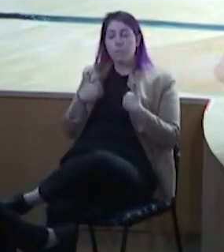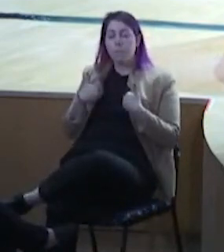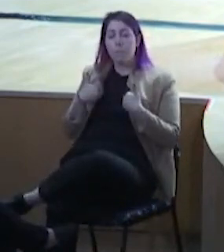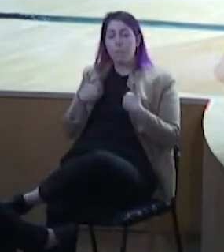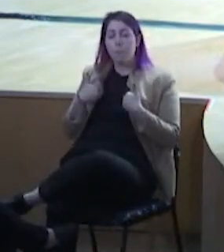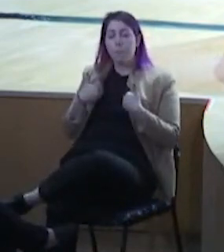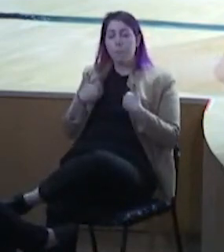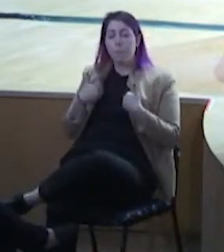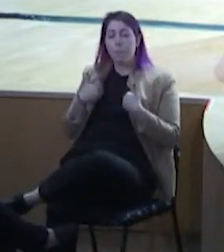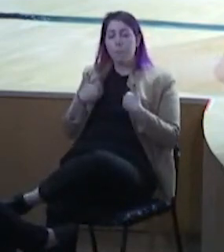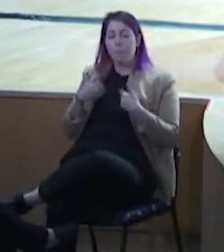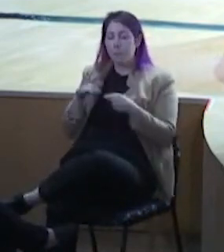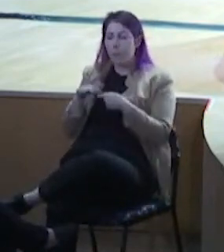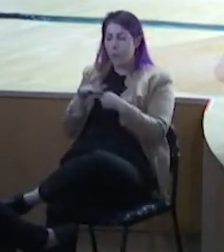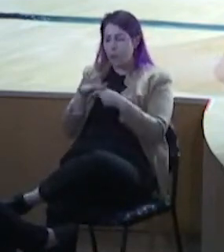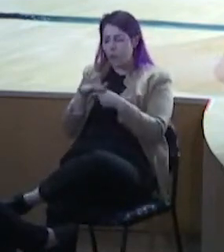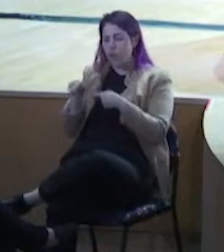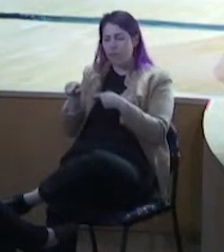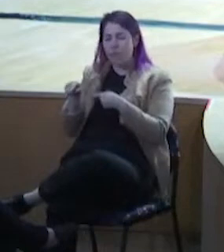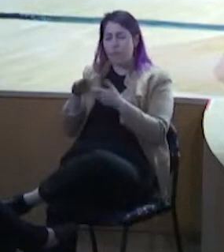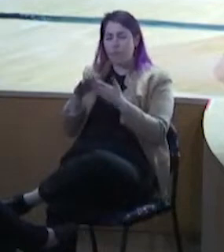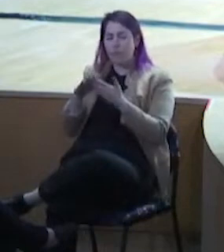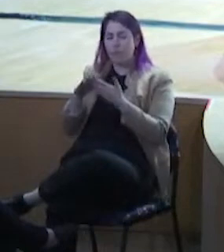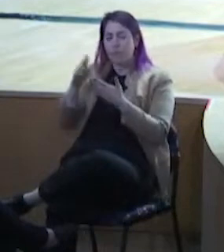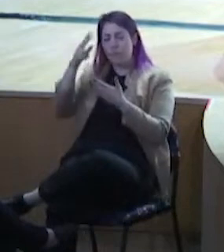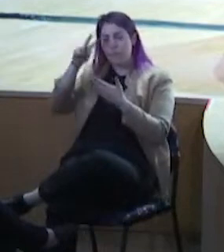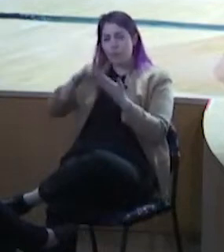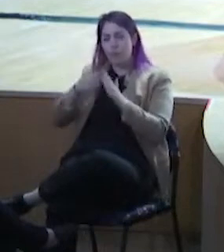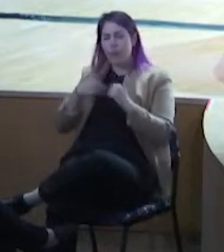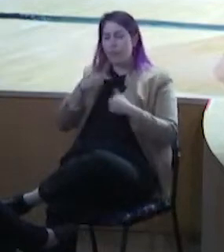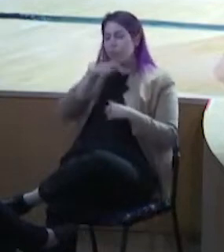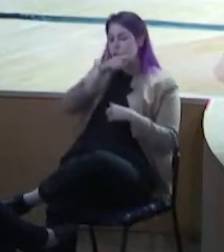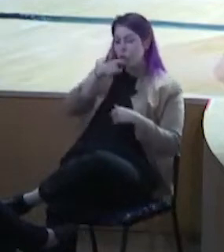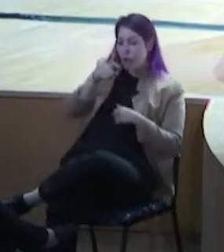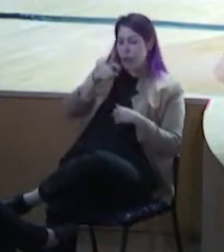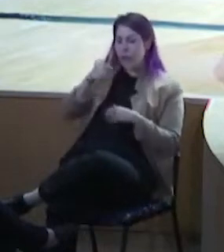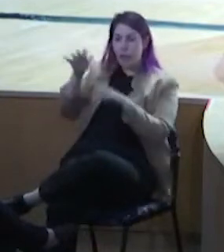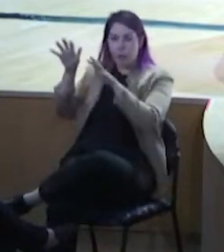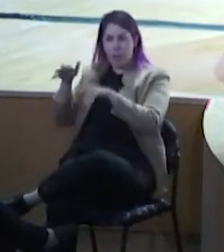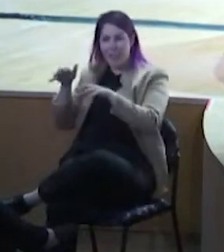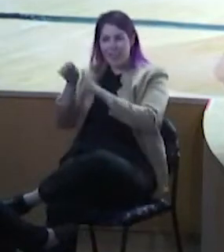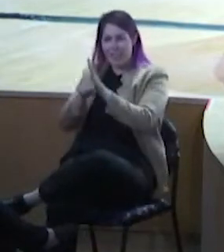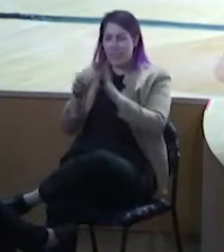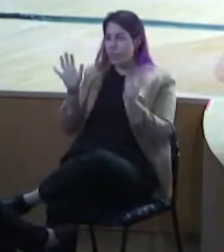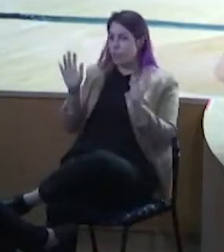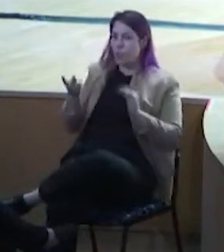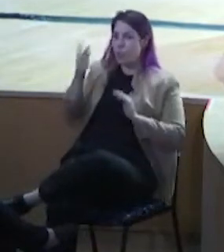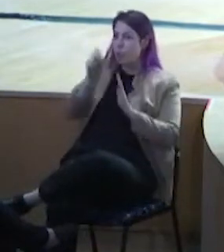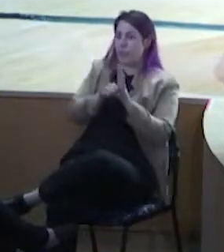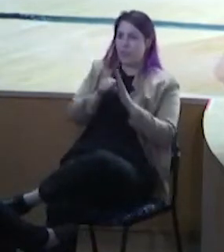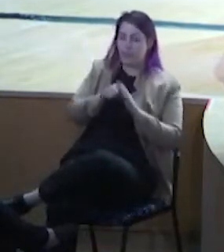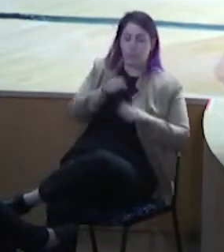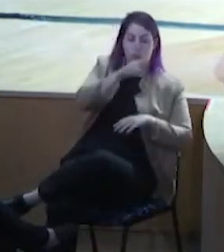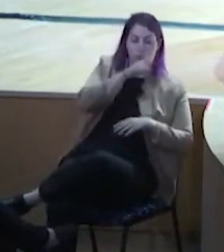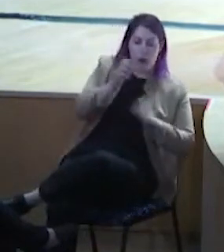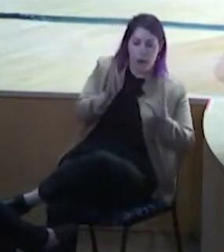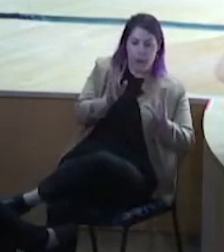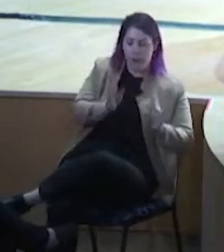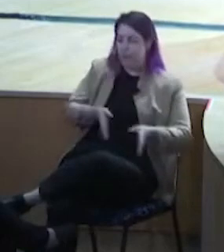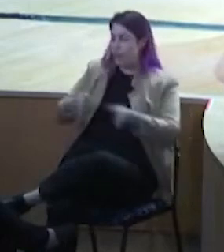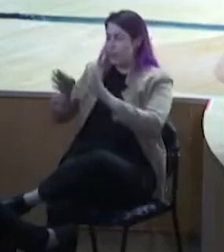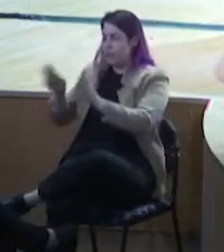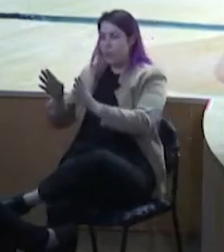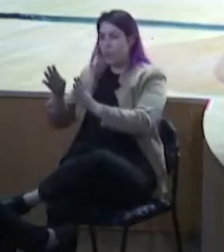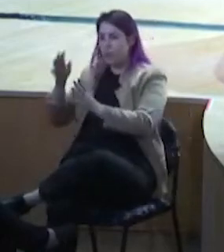in that area of Mexico, we have like a dry and a rainy season. It's 2 seasons a year. So usually in